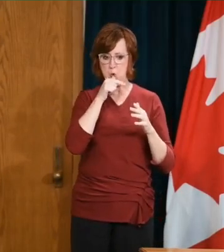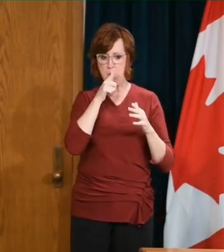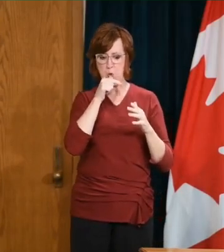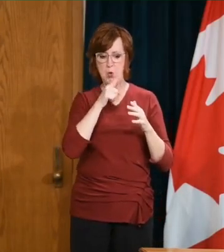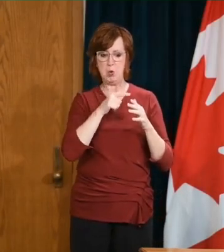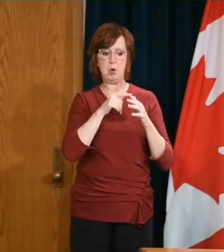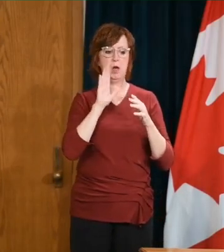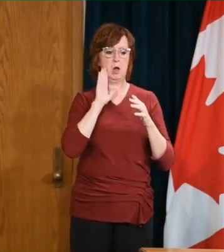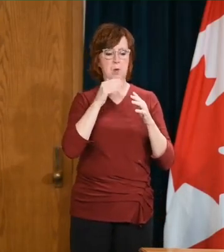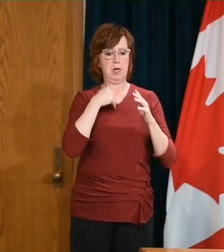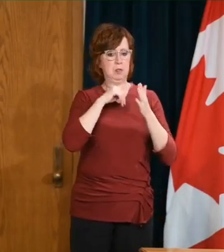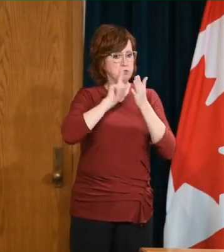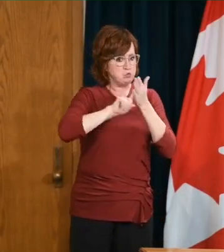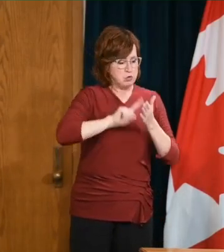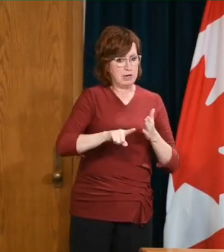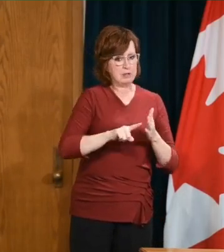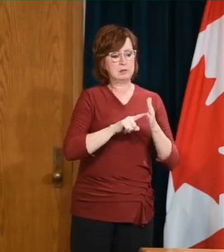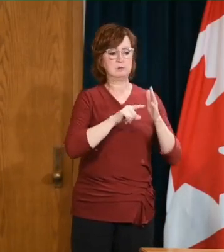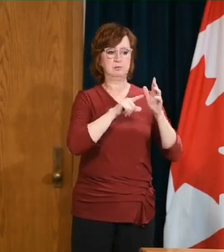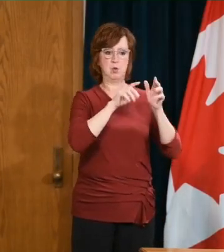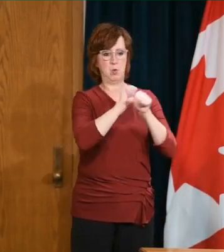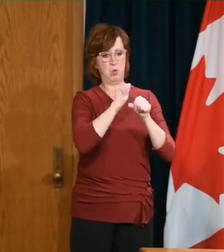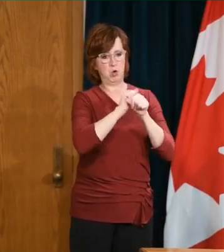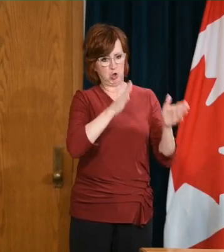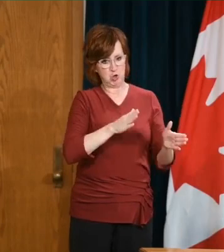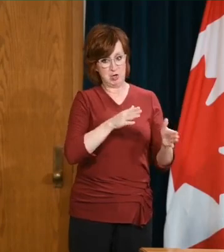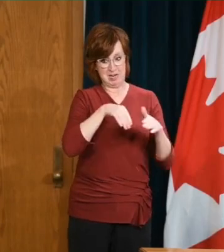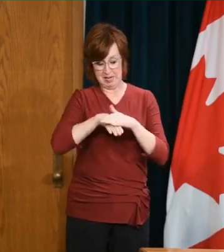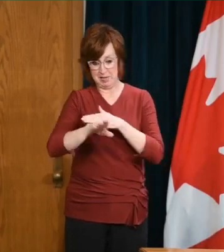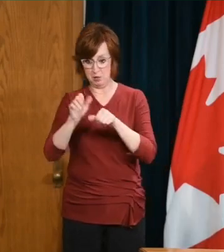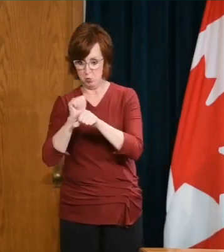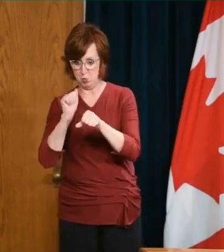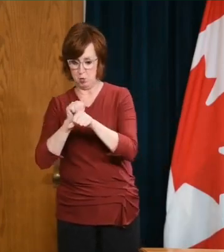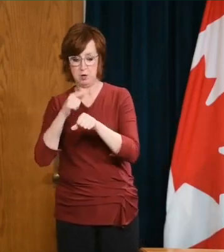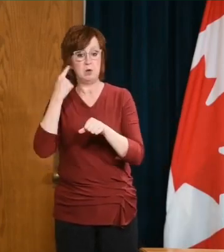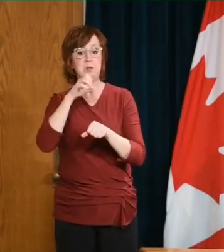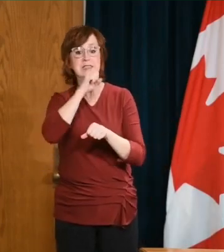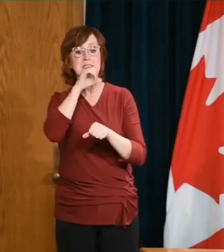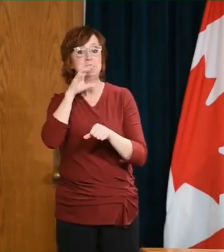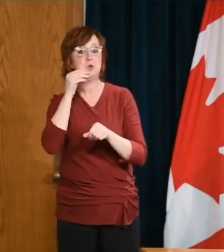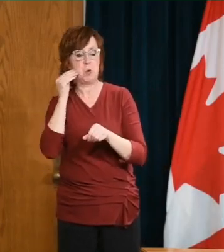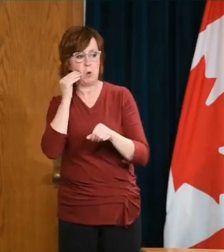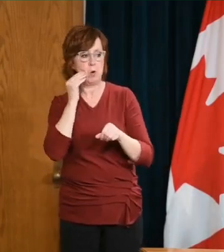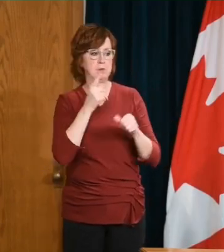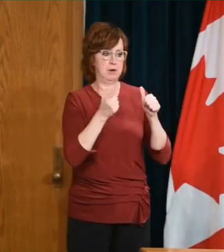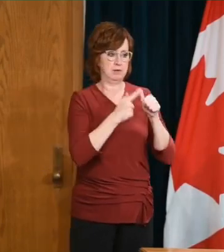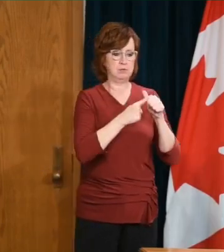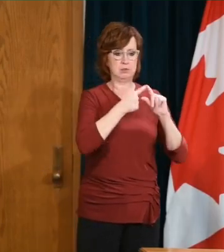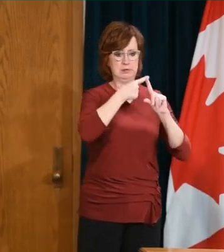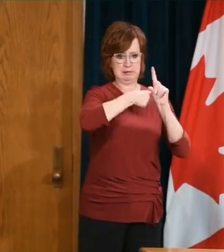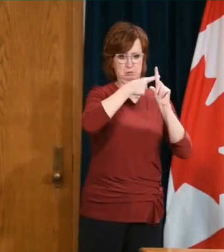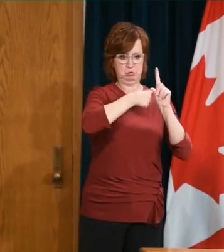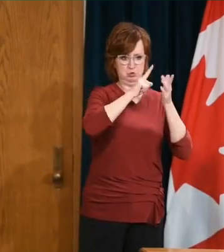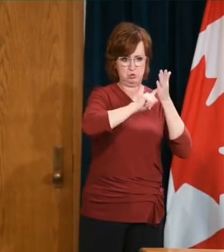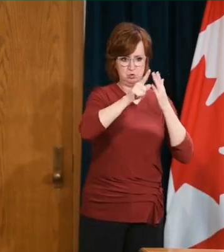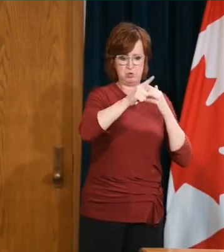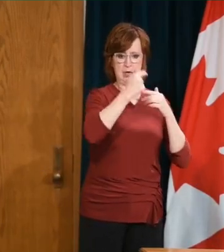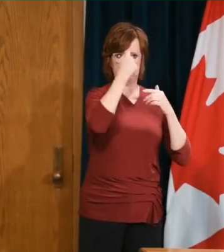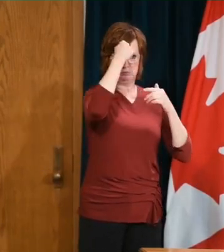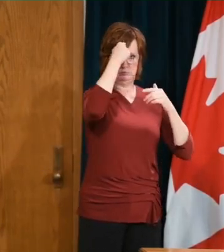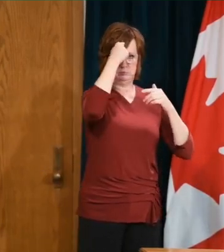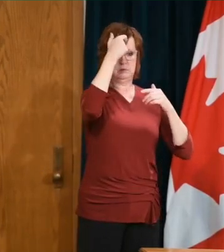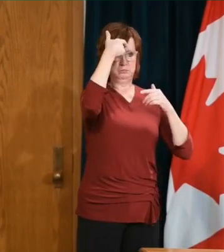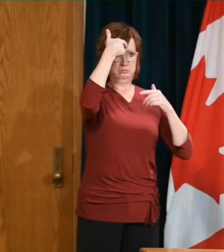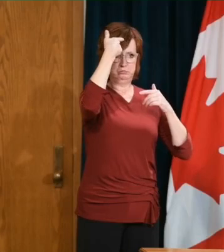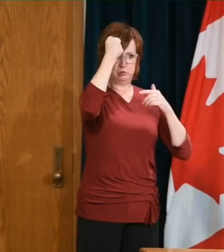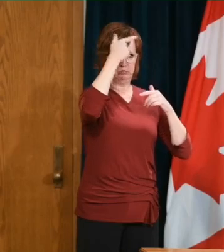occur before each and every shift for workers in these settings. Visitor restrictions will remain in place, barring individuals